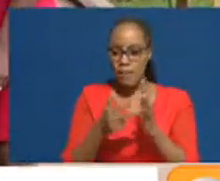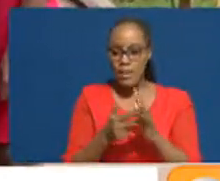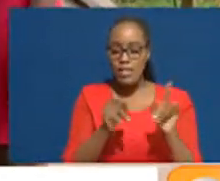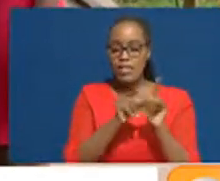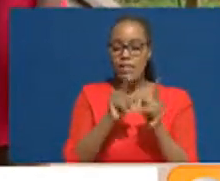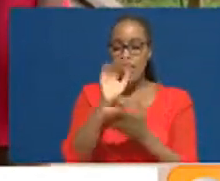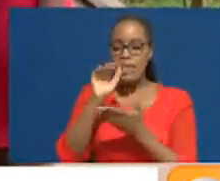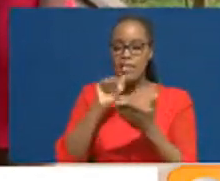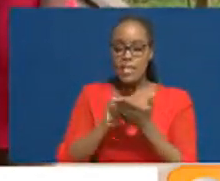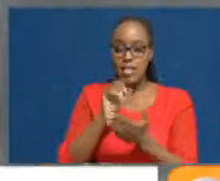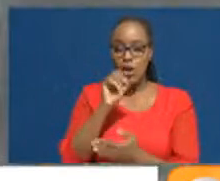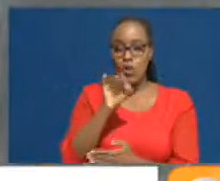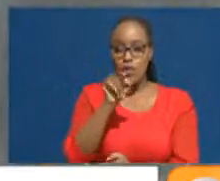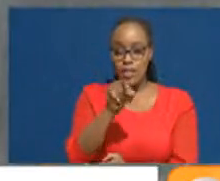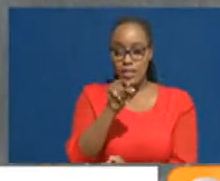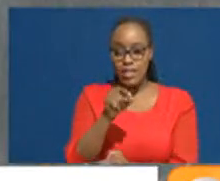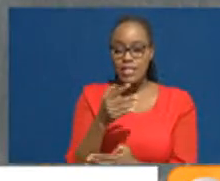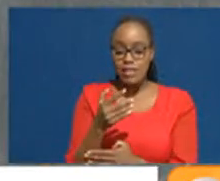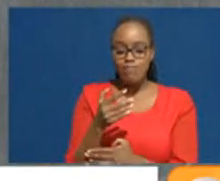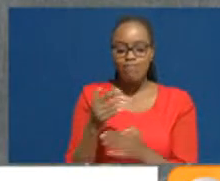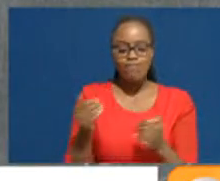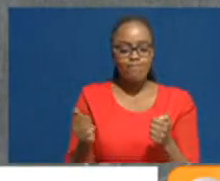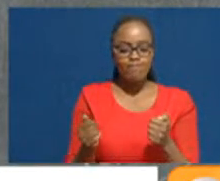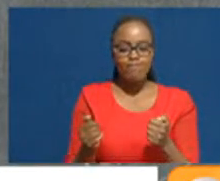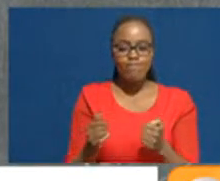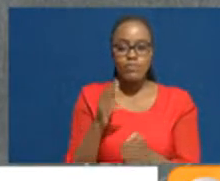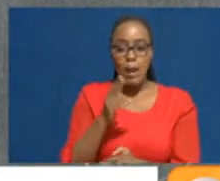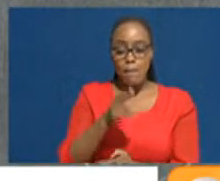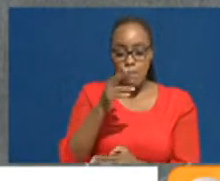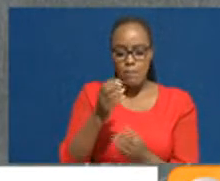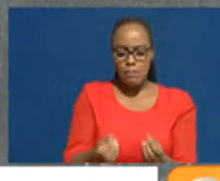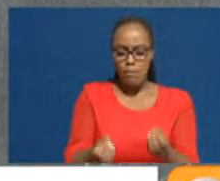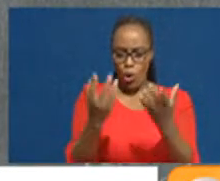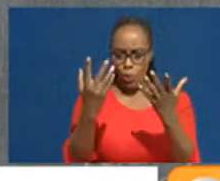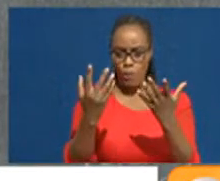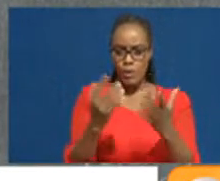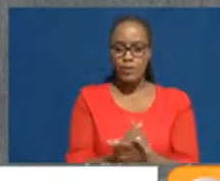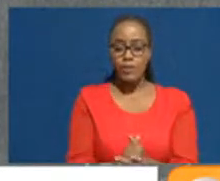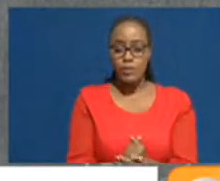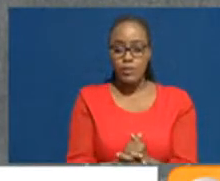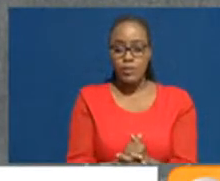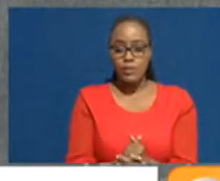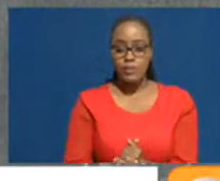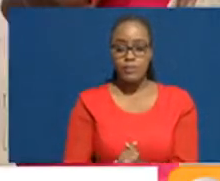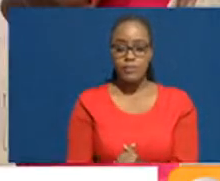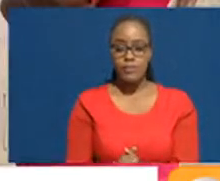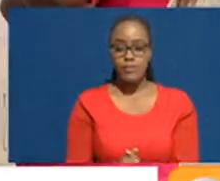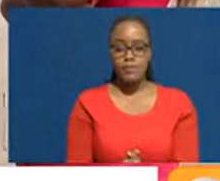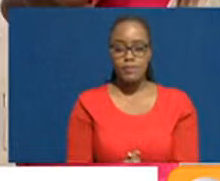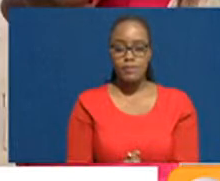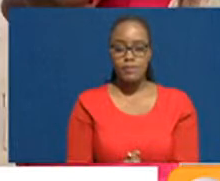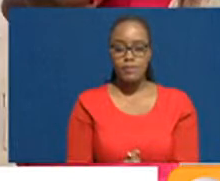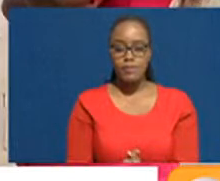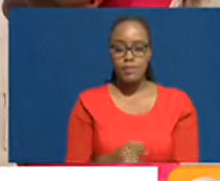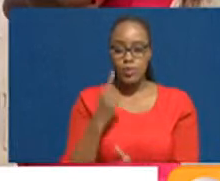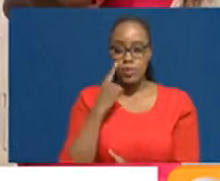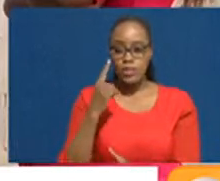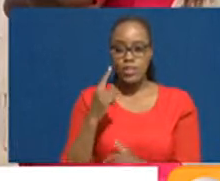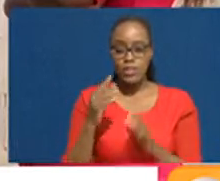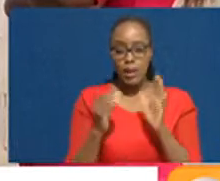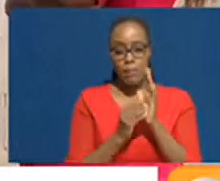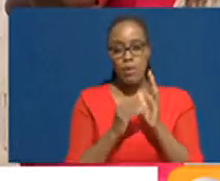the center of that terror attack, Enoch Moenga. How wanangaika? Ebu niambie sasa